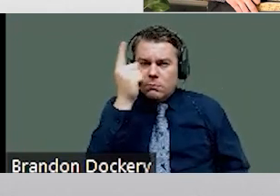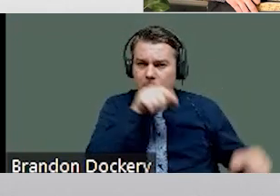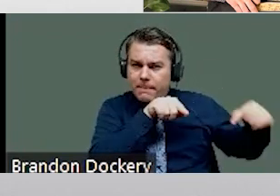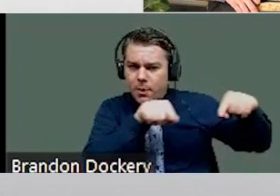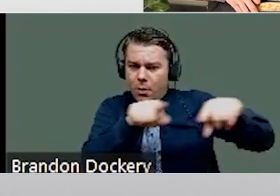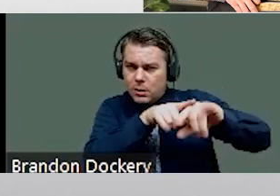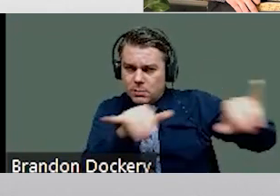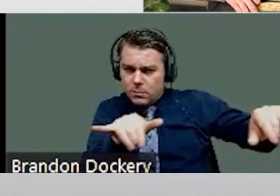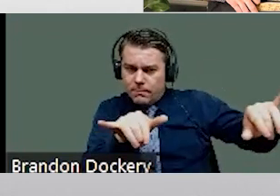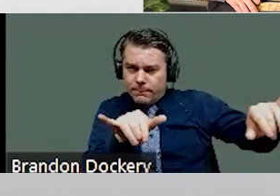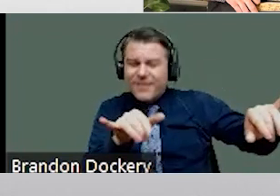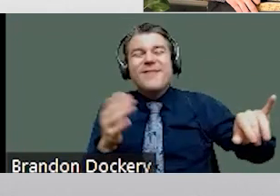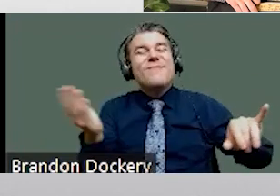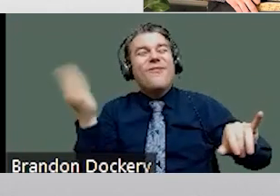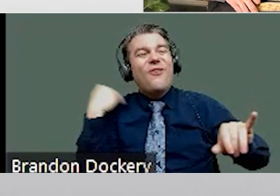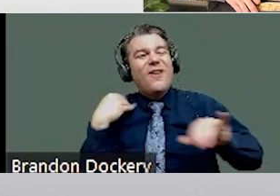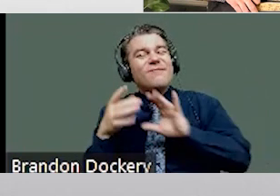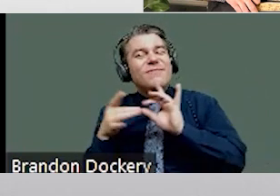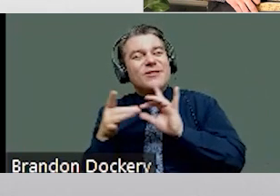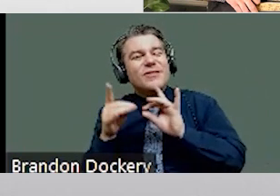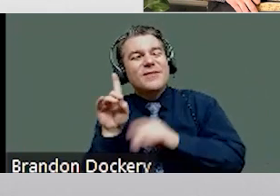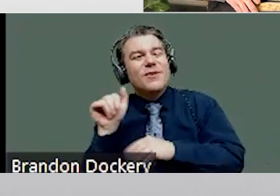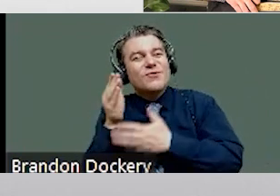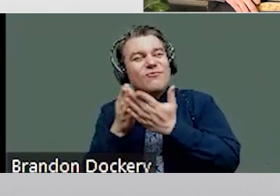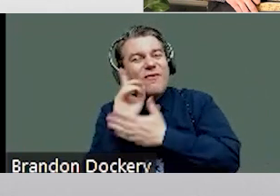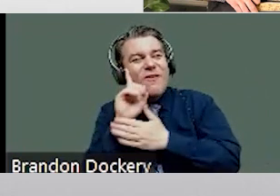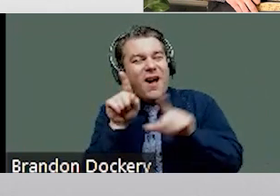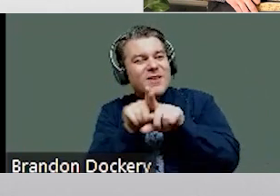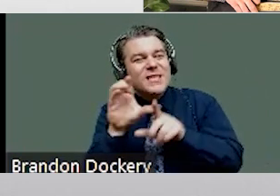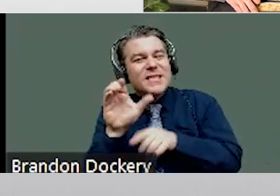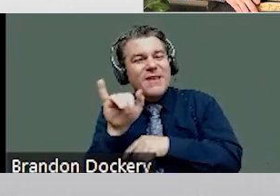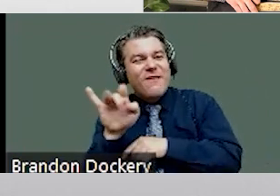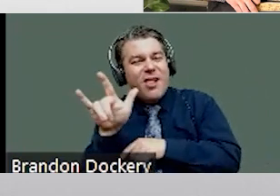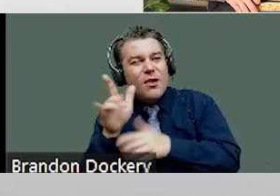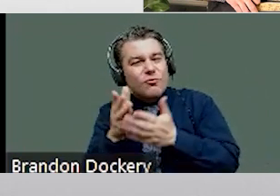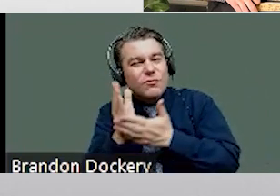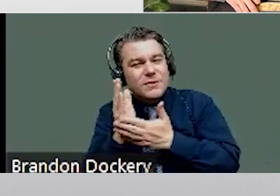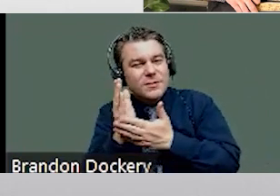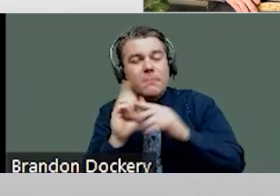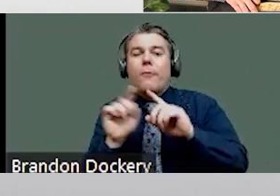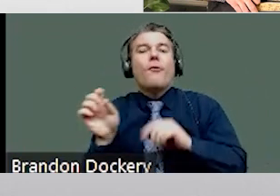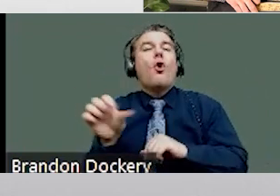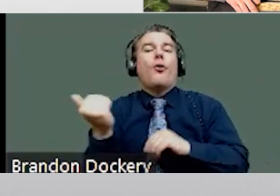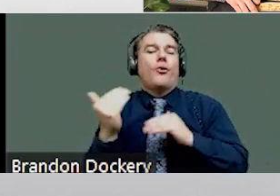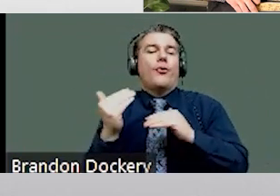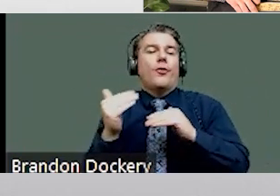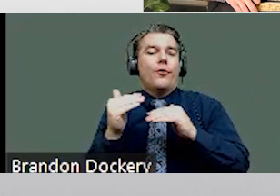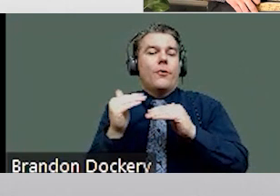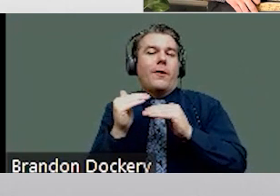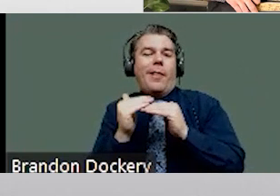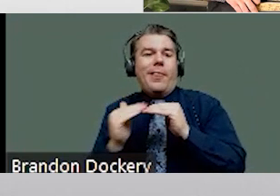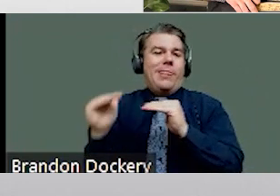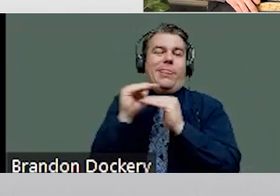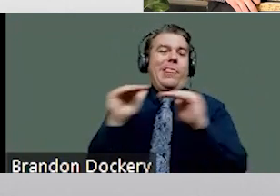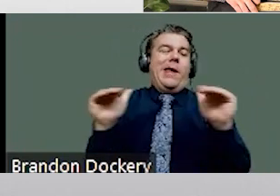parallel. And I mentioned it a little earlier around disability rights as civil rights, but there's another layer. So as we see